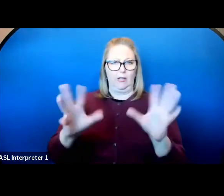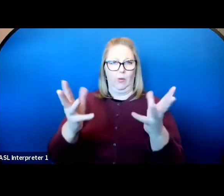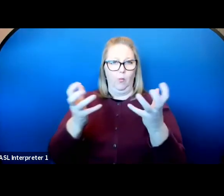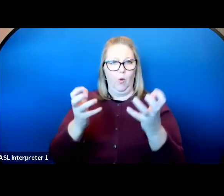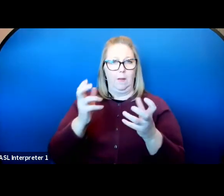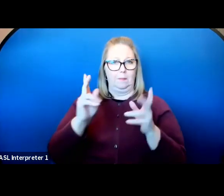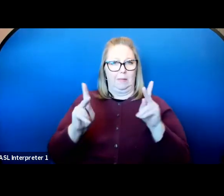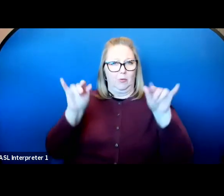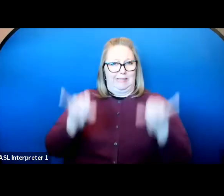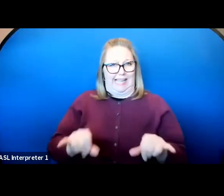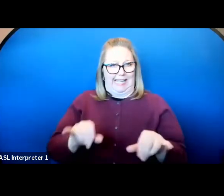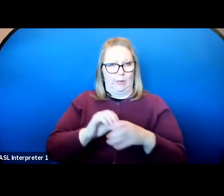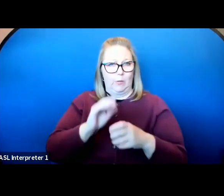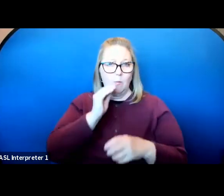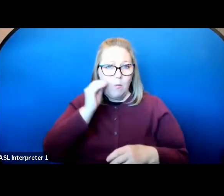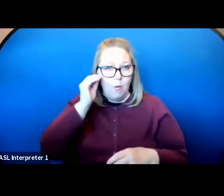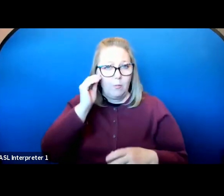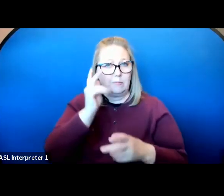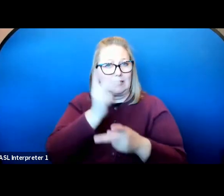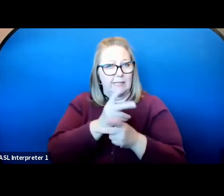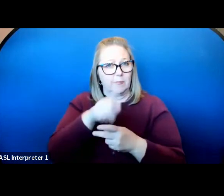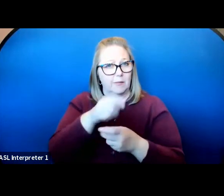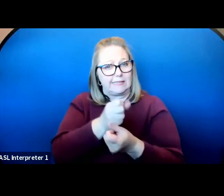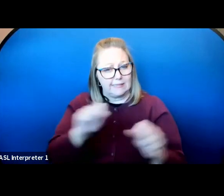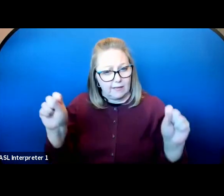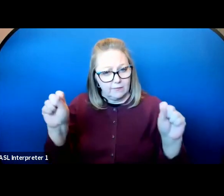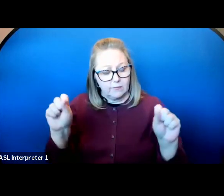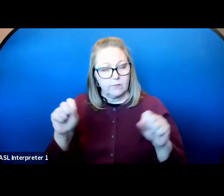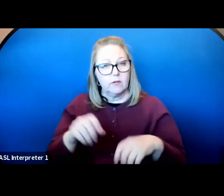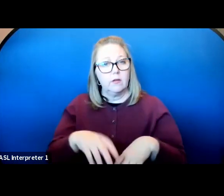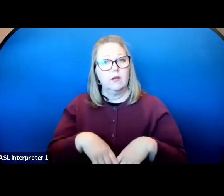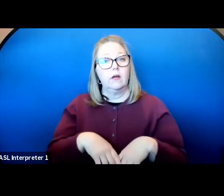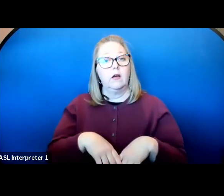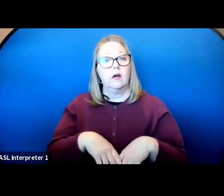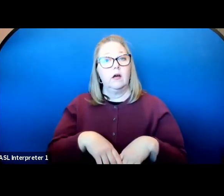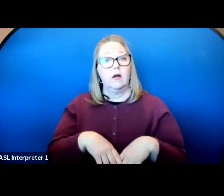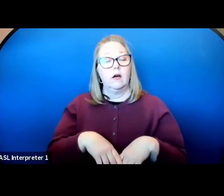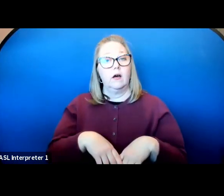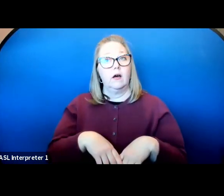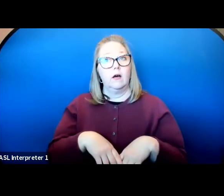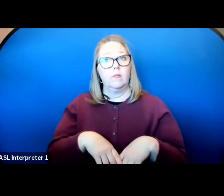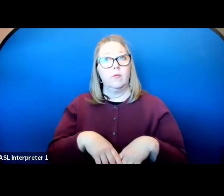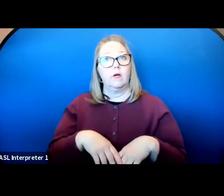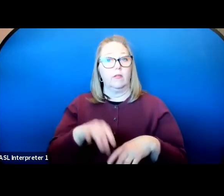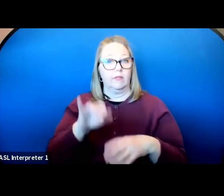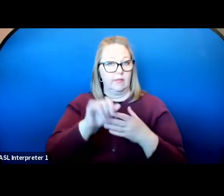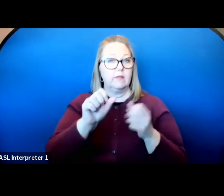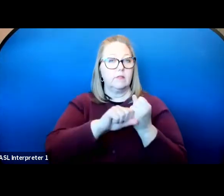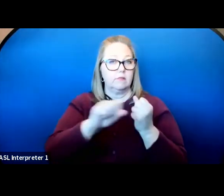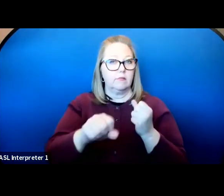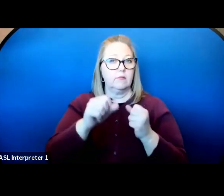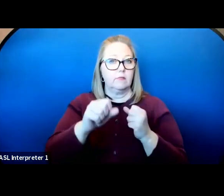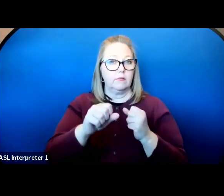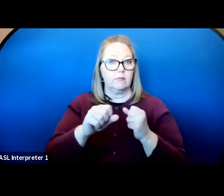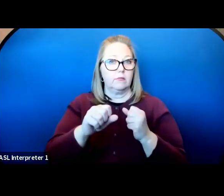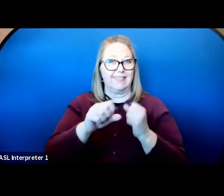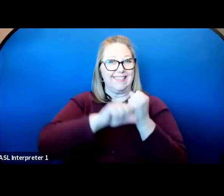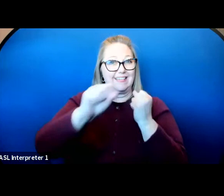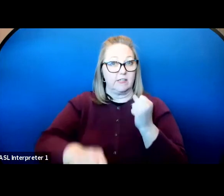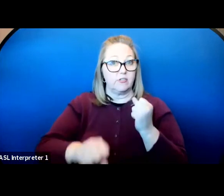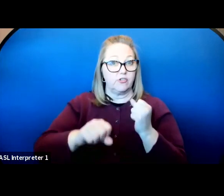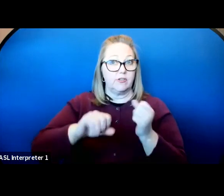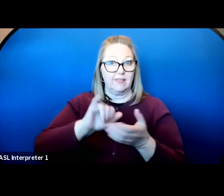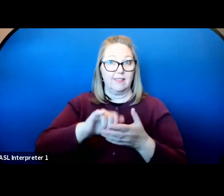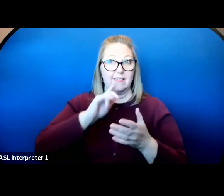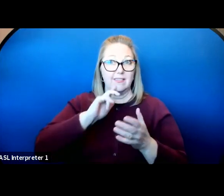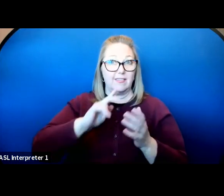safe, and to keep them housed. What we need to do is we've extended the moratorium twice since I initially put it in